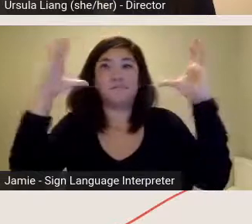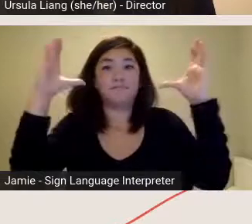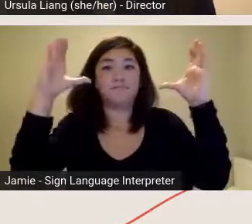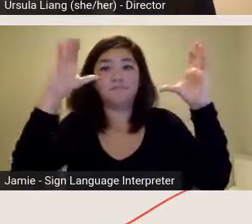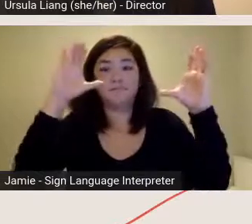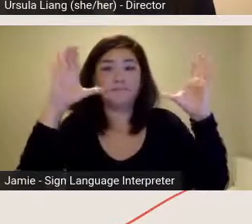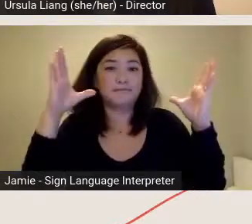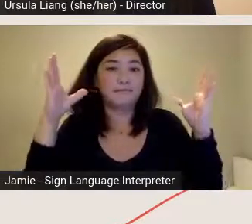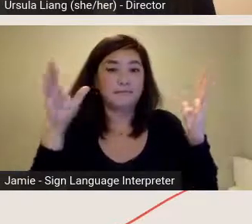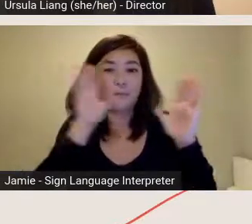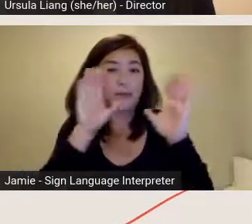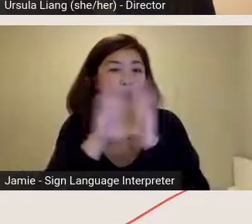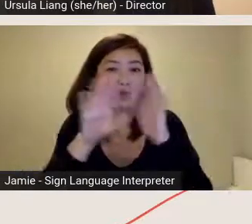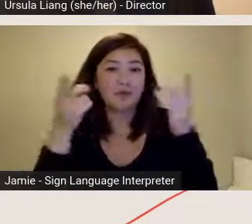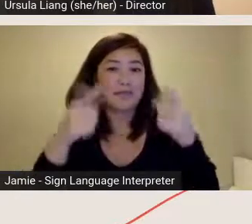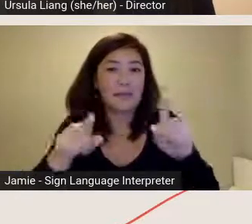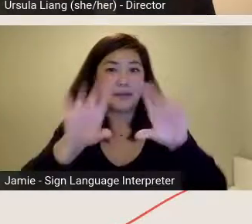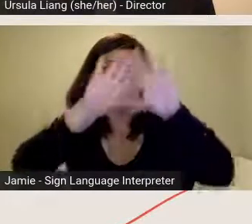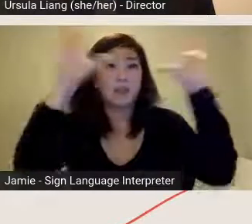ideas about like systemic racism.